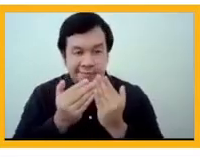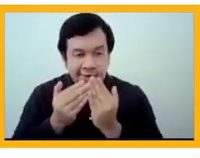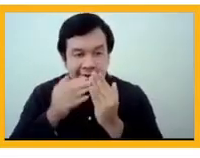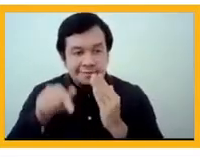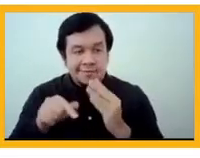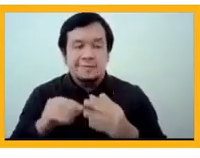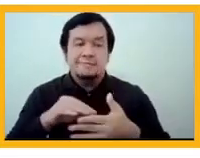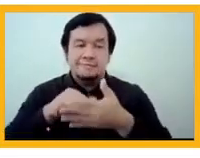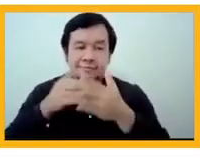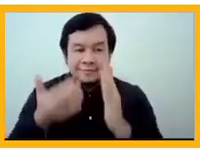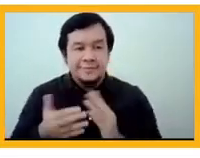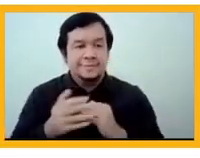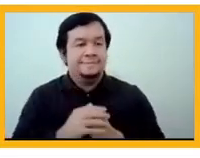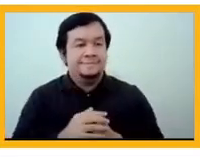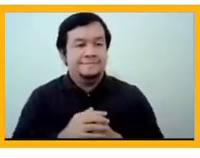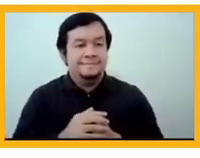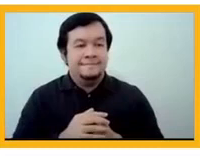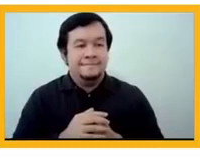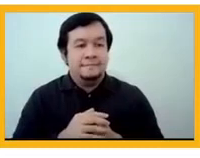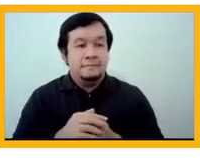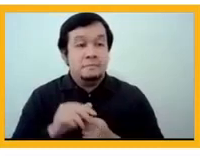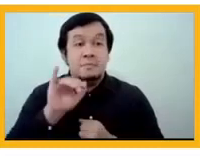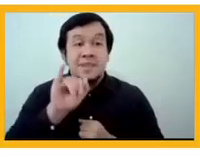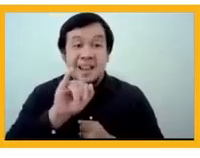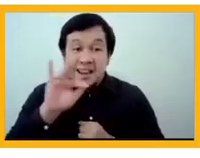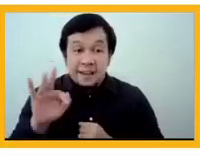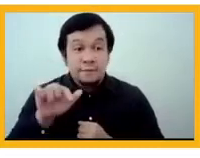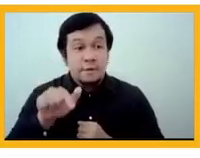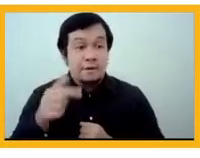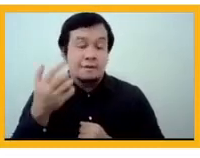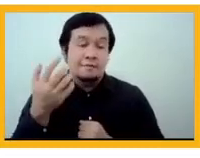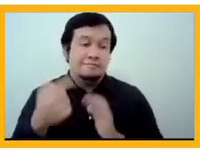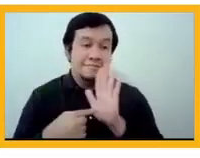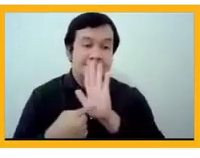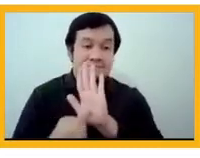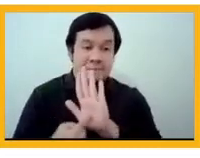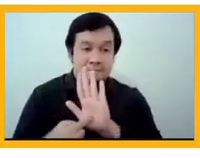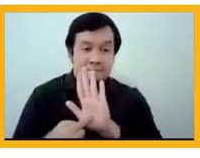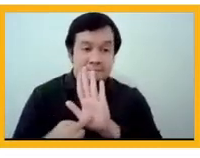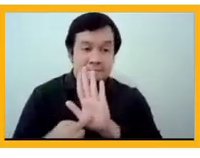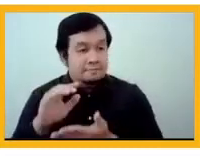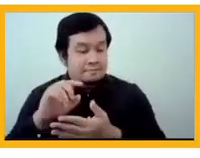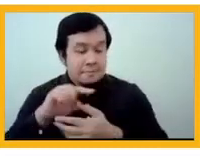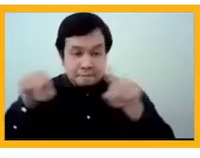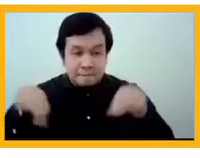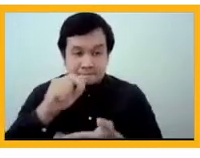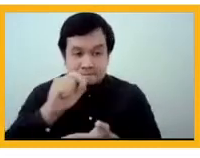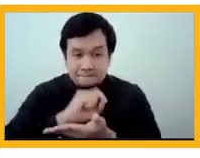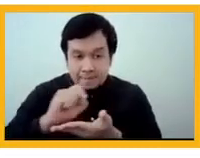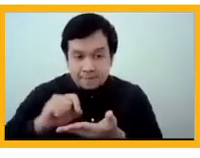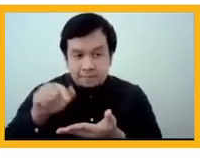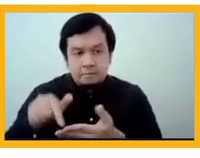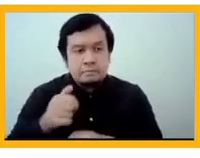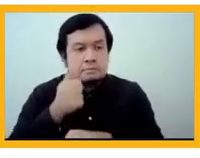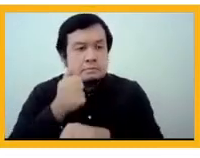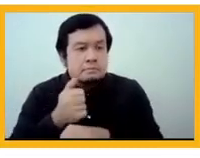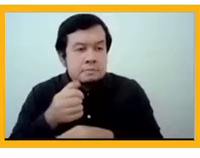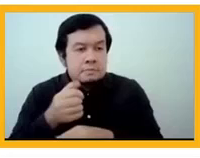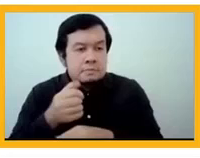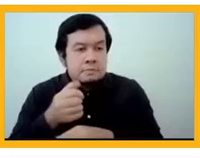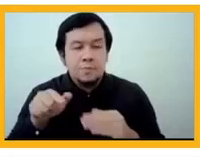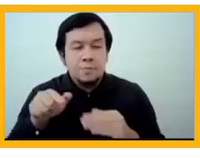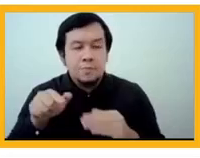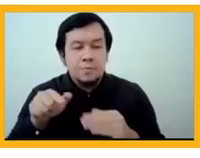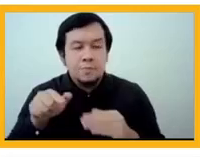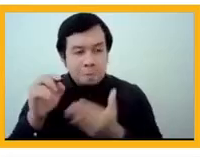you do a paper and pencil assignment, by the time you get it graded and it comes back, you've kind of forgotten why you did what you did. And so getting the